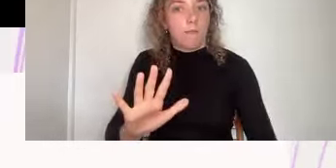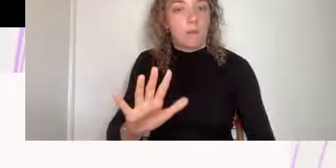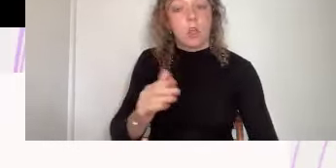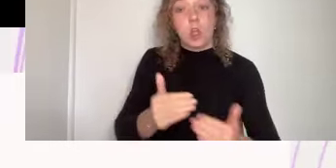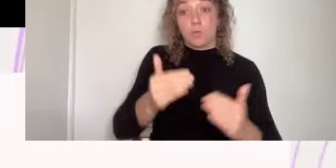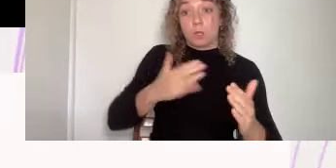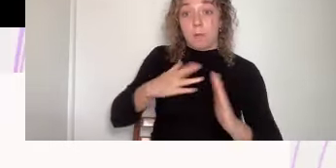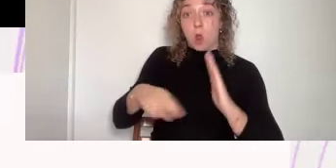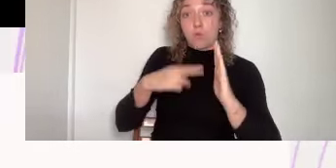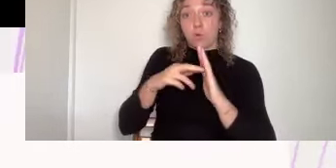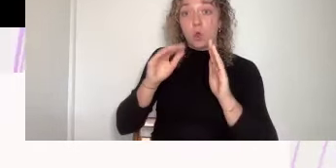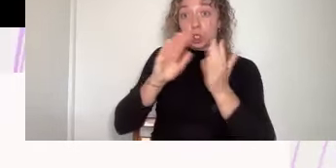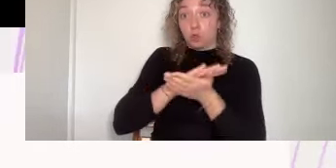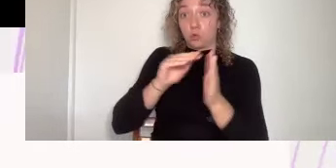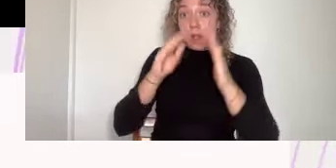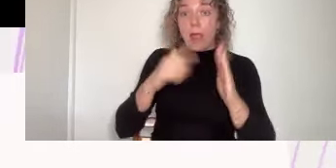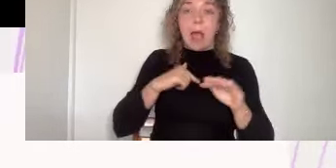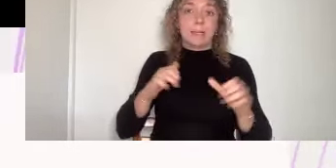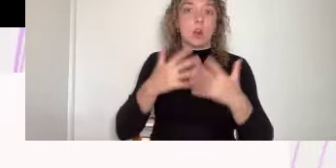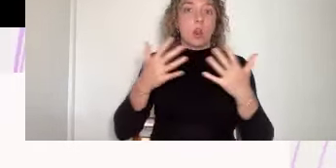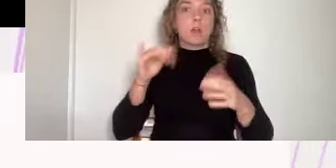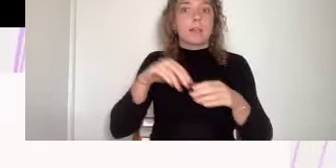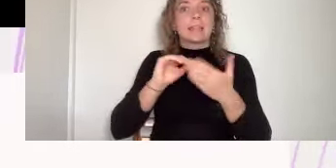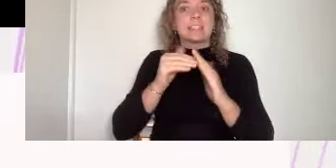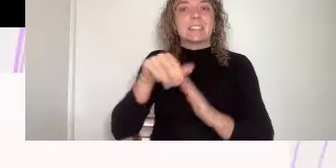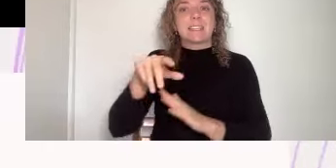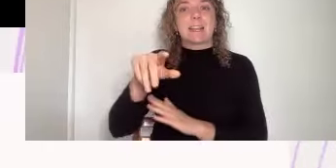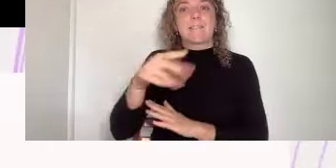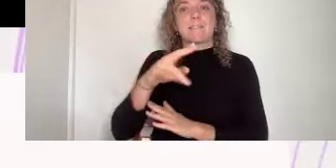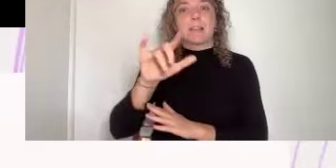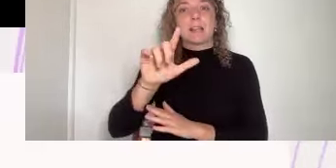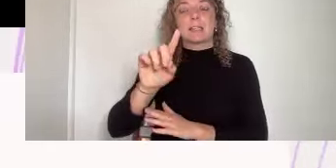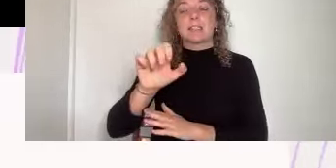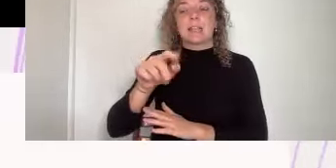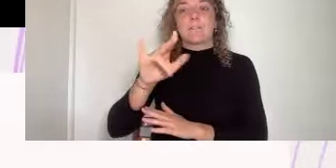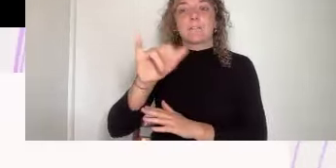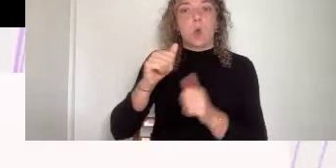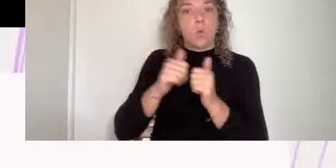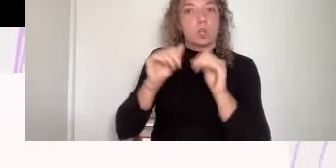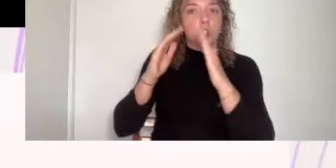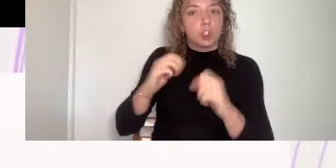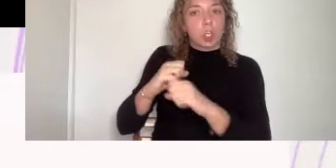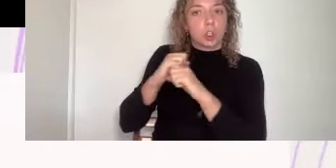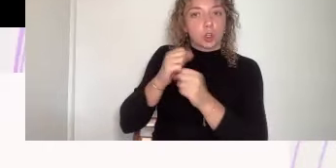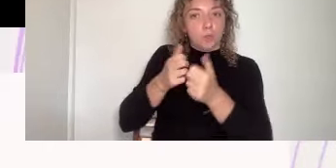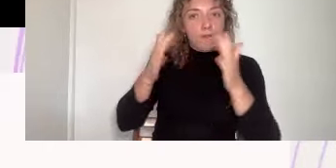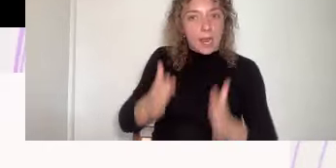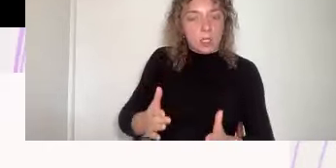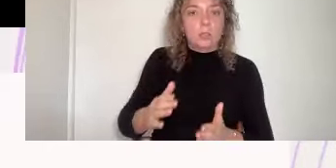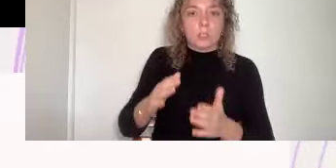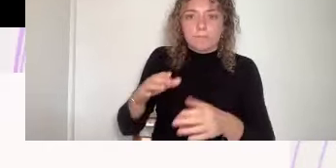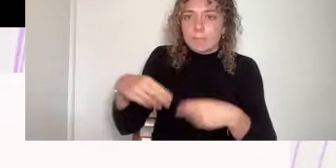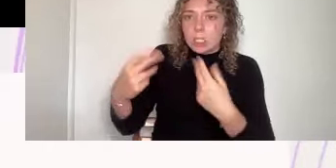to SchoolHouse, I did a lot of this in the city of Philadelphia with shelter providers, assessing their environment, making improvements to make them